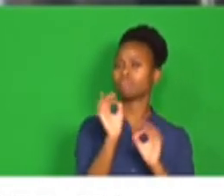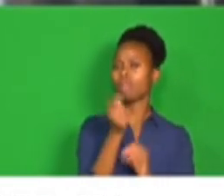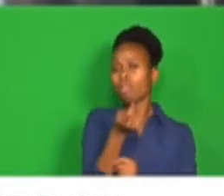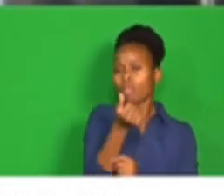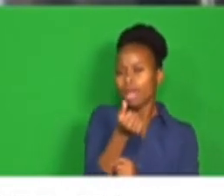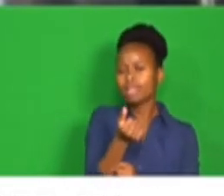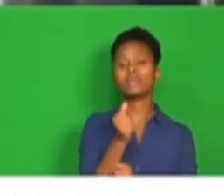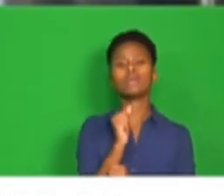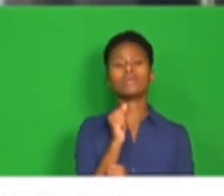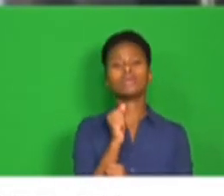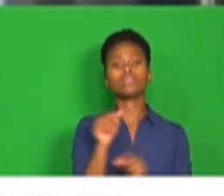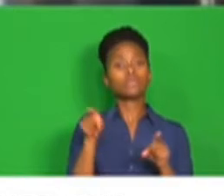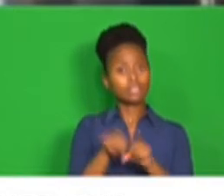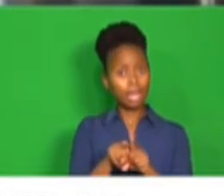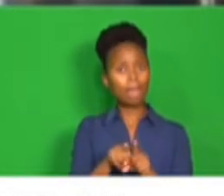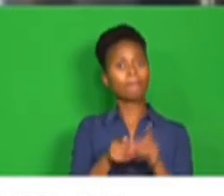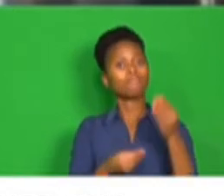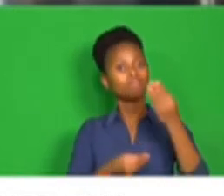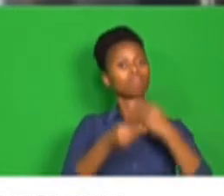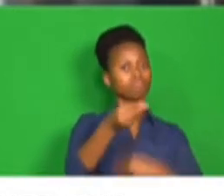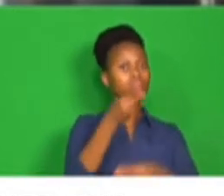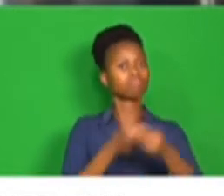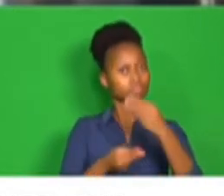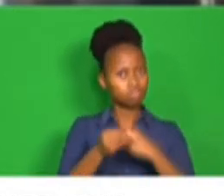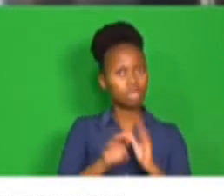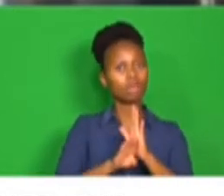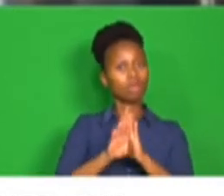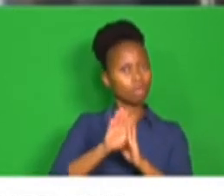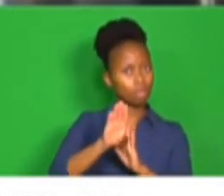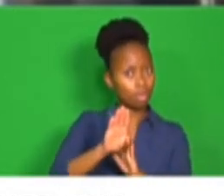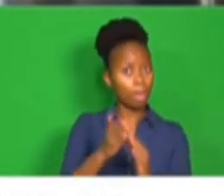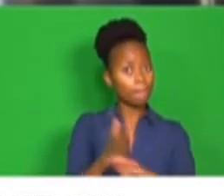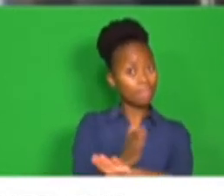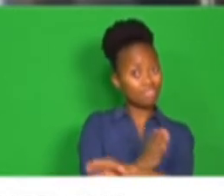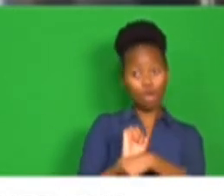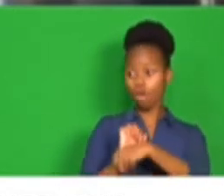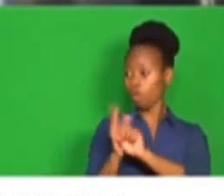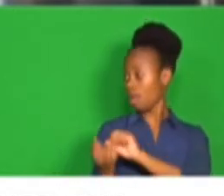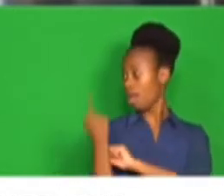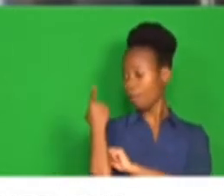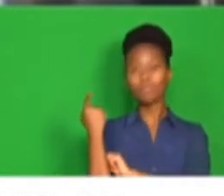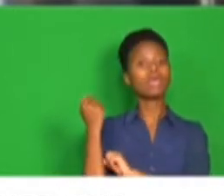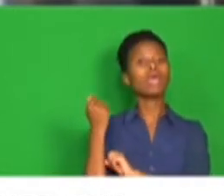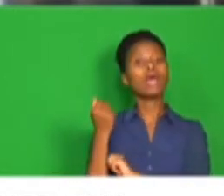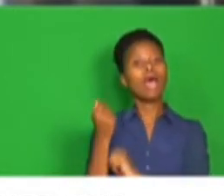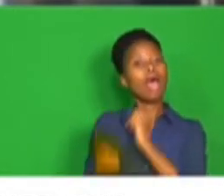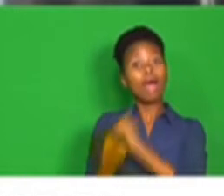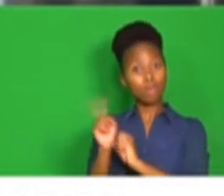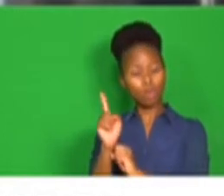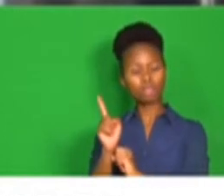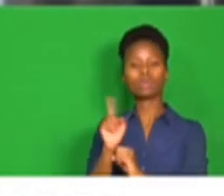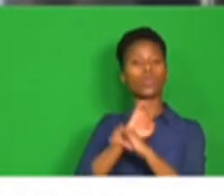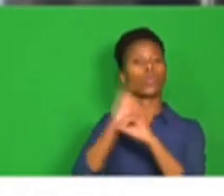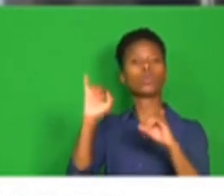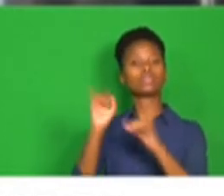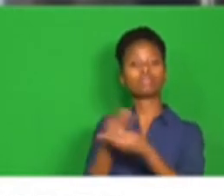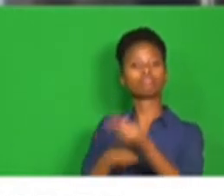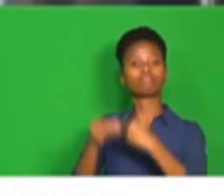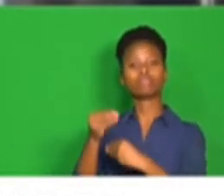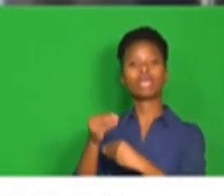pre-pandemic output levels will take time. Sharply lower public and private sector investment last year